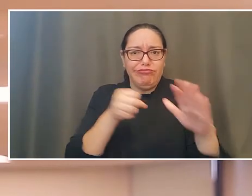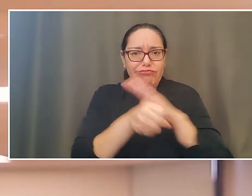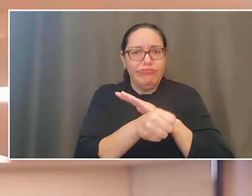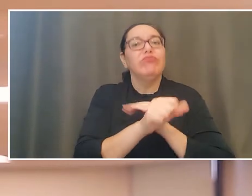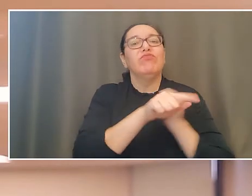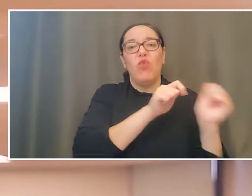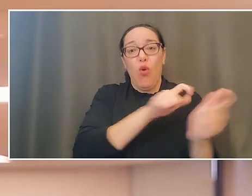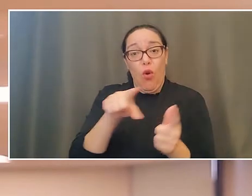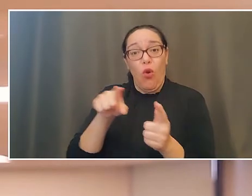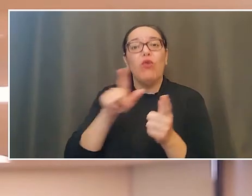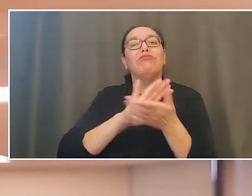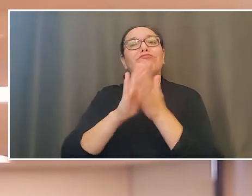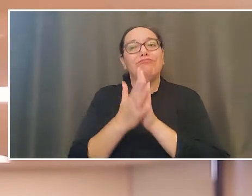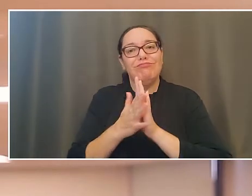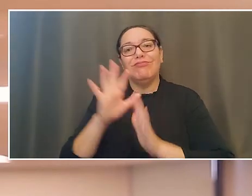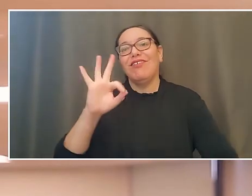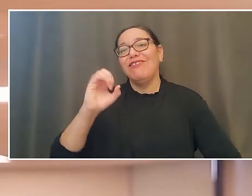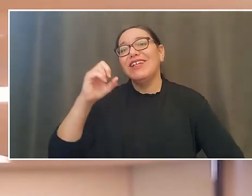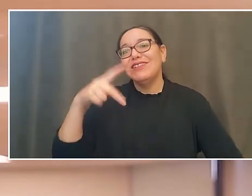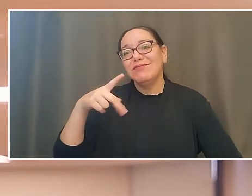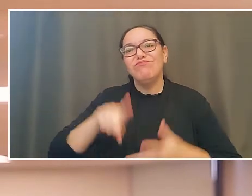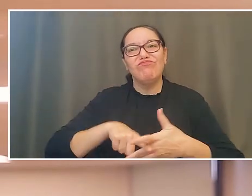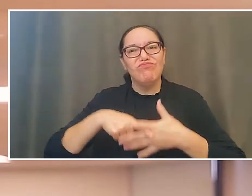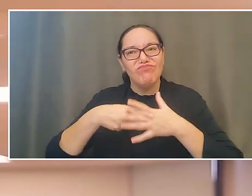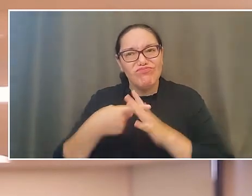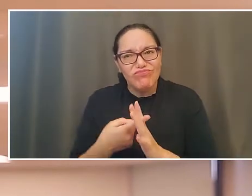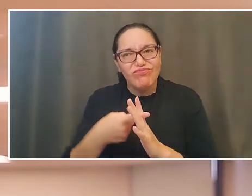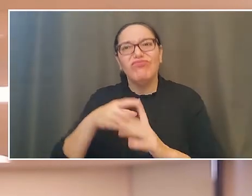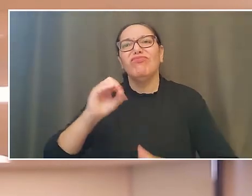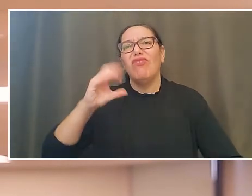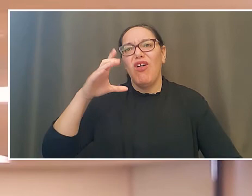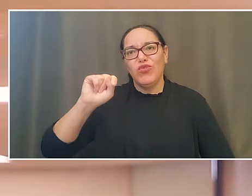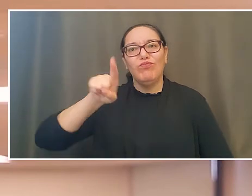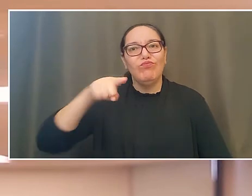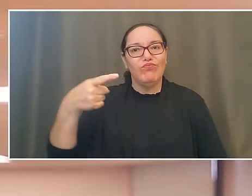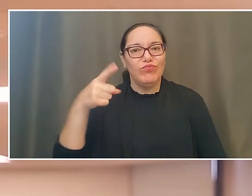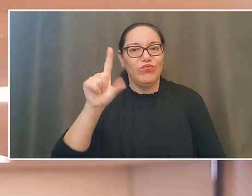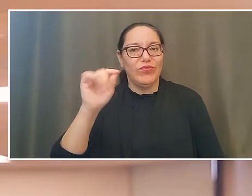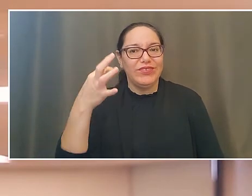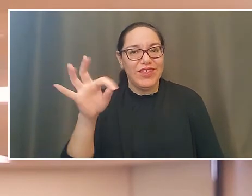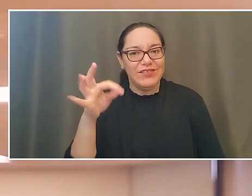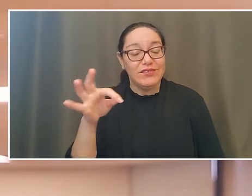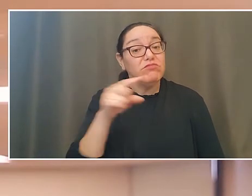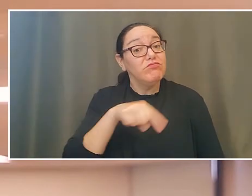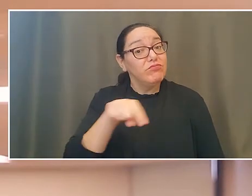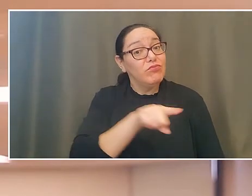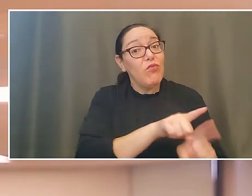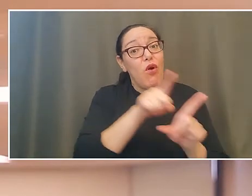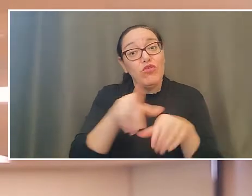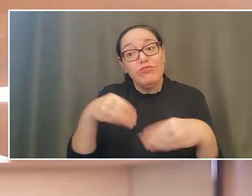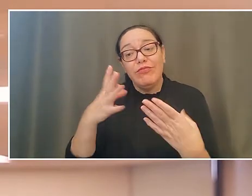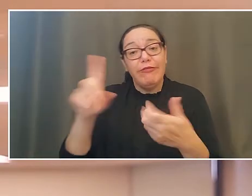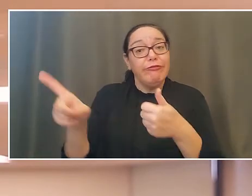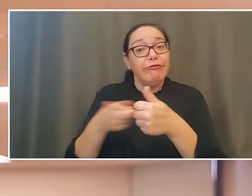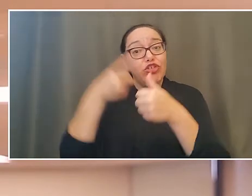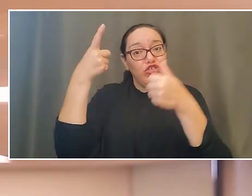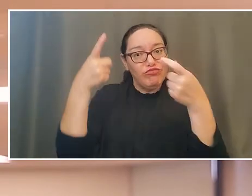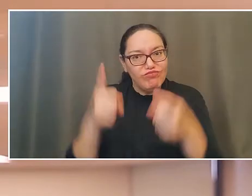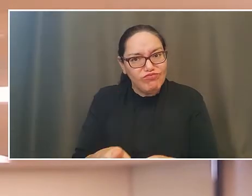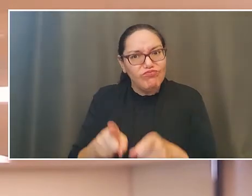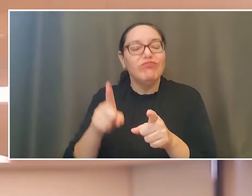1st, 2019. These programs also provide first episode psychosis services for youth ages 14 to